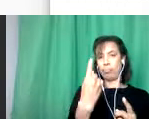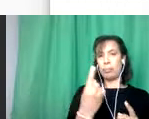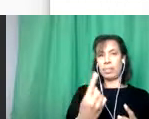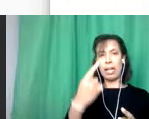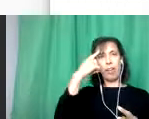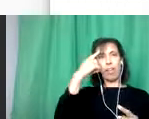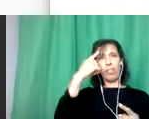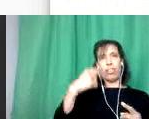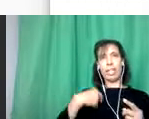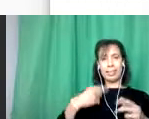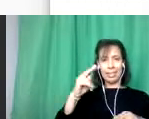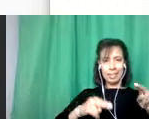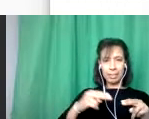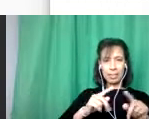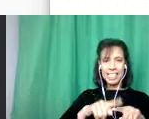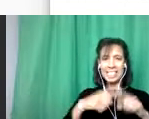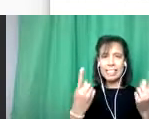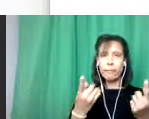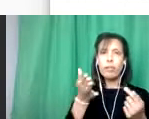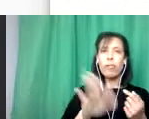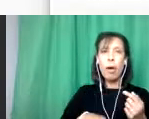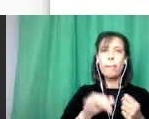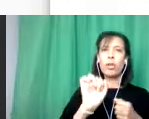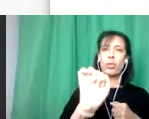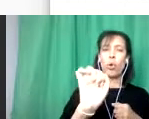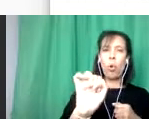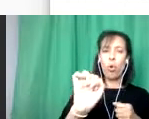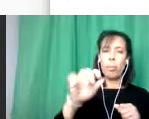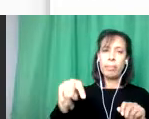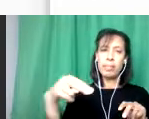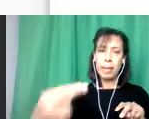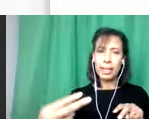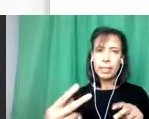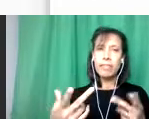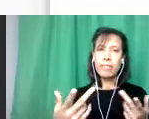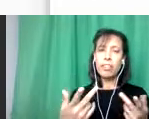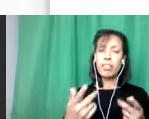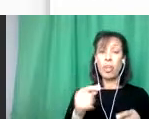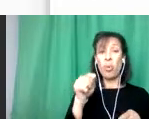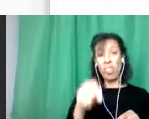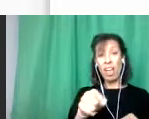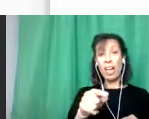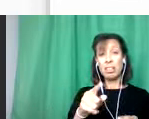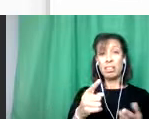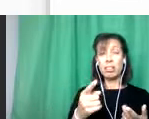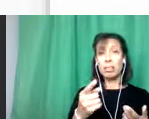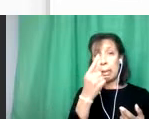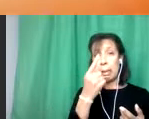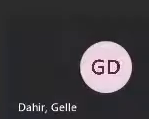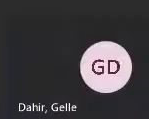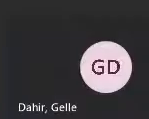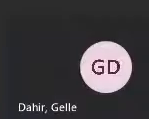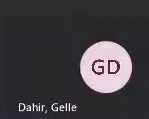potentially problematic. Okay, I'm just going to stop sharing for a moment and come back to the session.